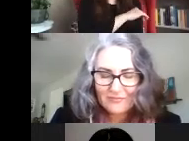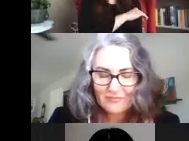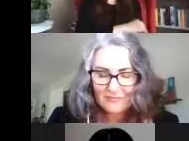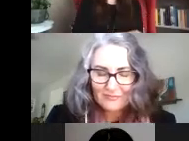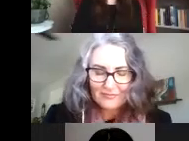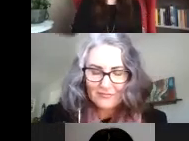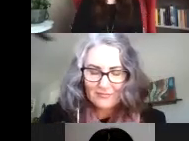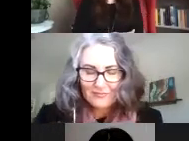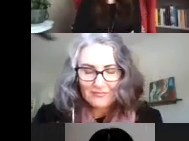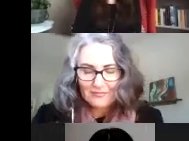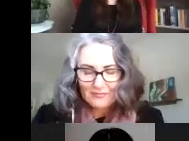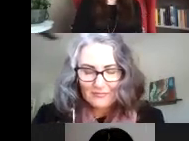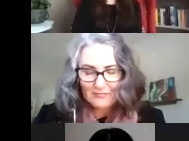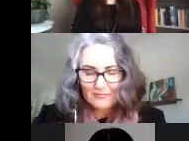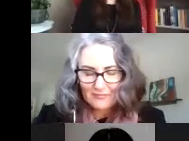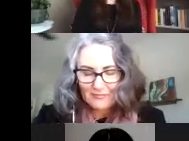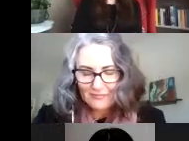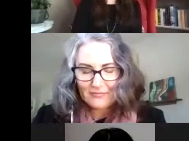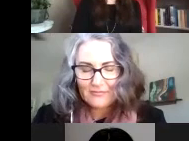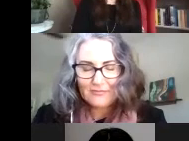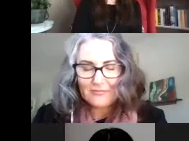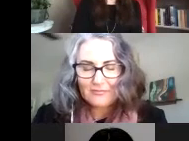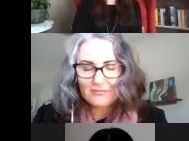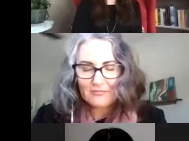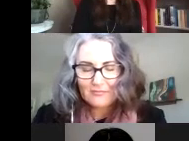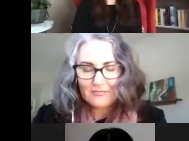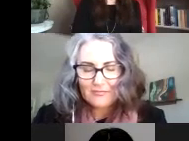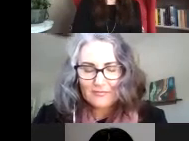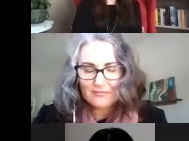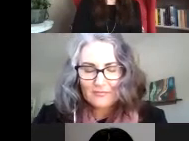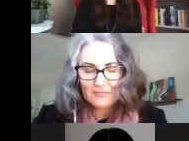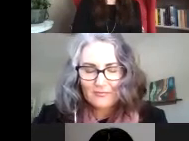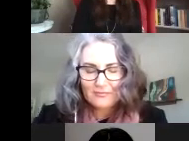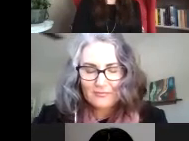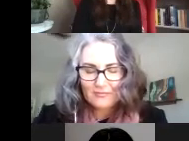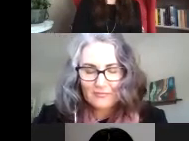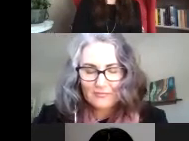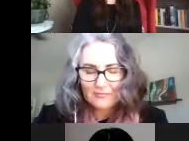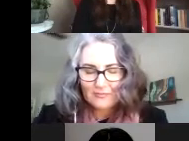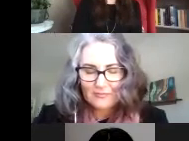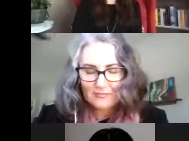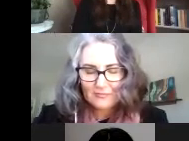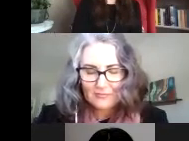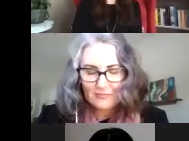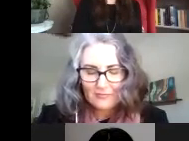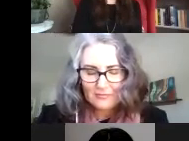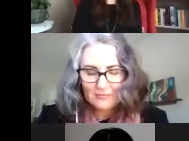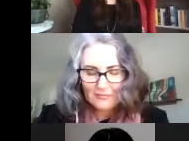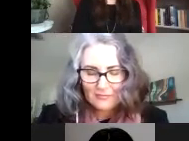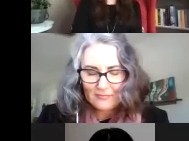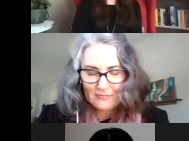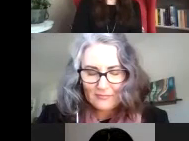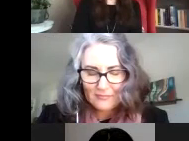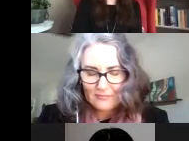is with education research is to go to meetings, to report. And in this particular thing of what I've learned